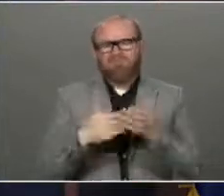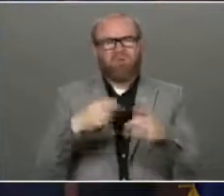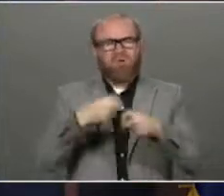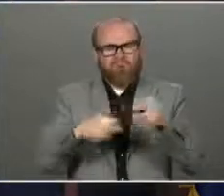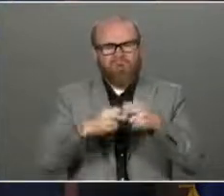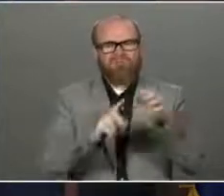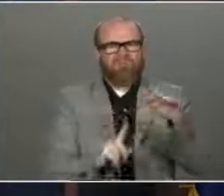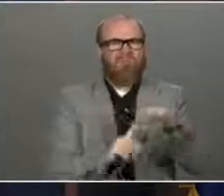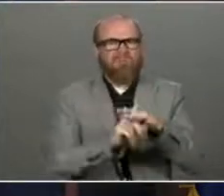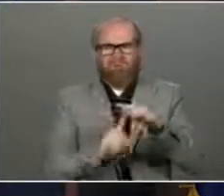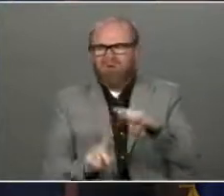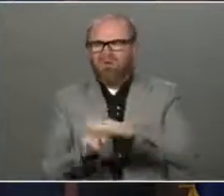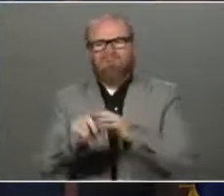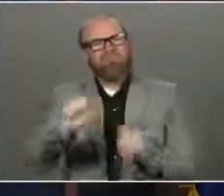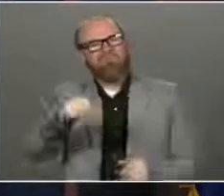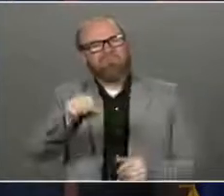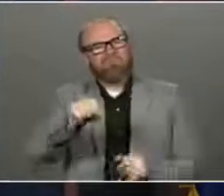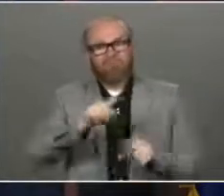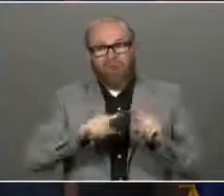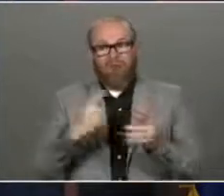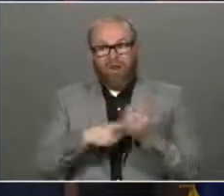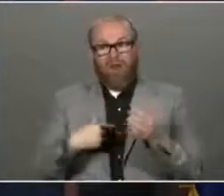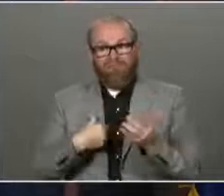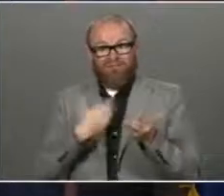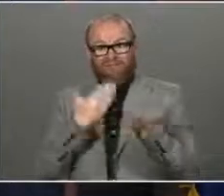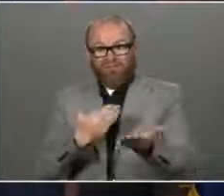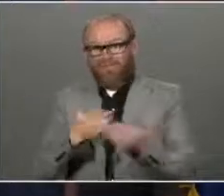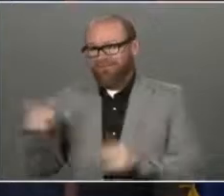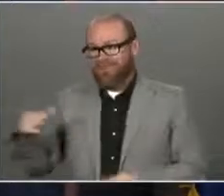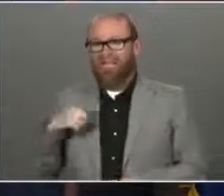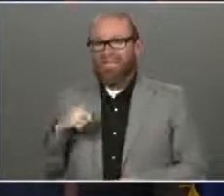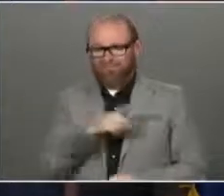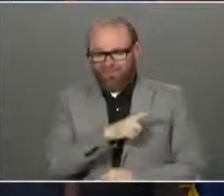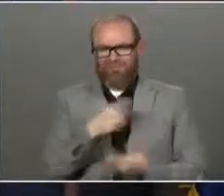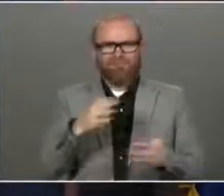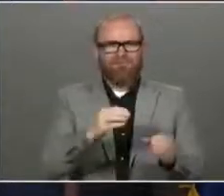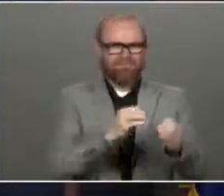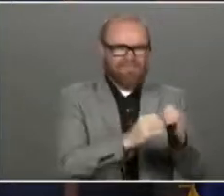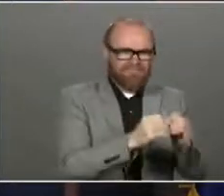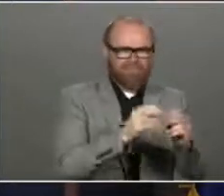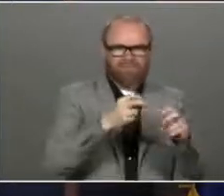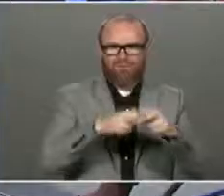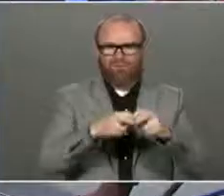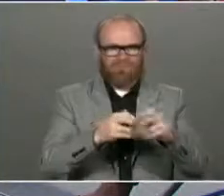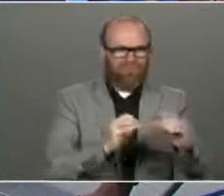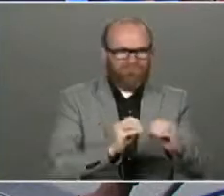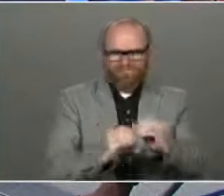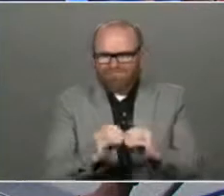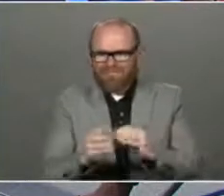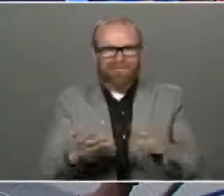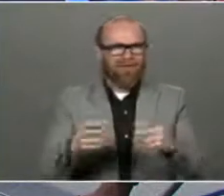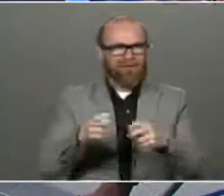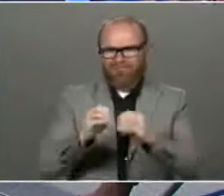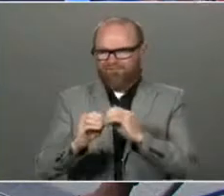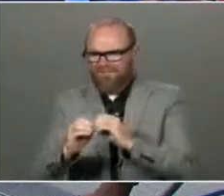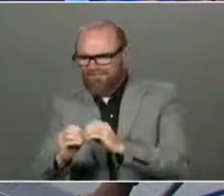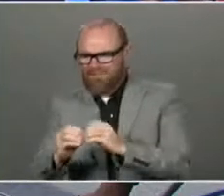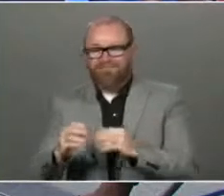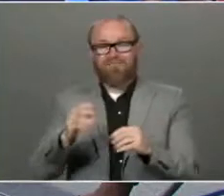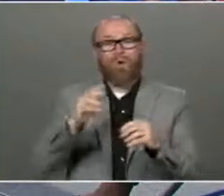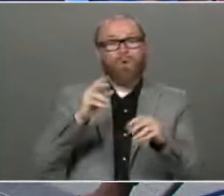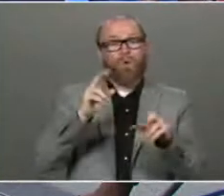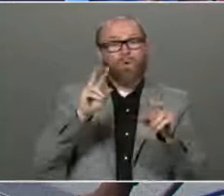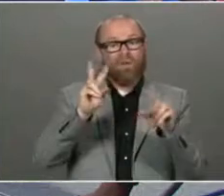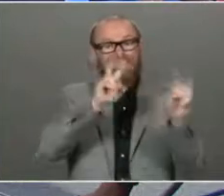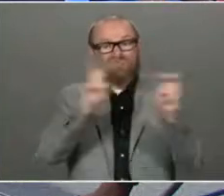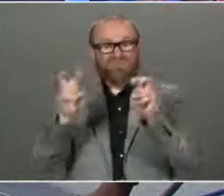question. What I appreciate about the legislature is every session they fix those problems, and as issues rise up, we'll continue to